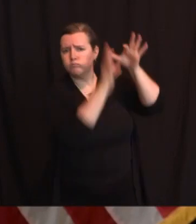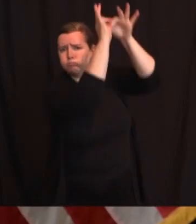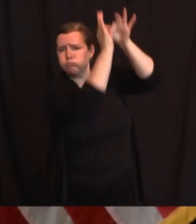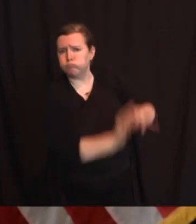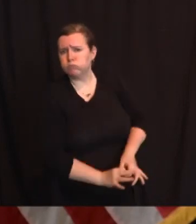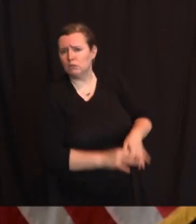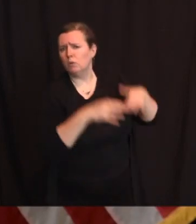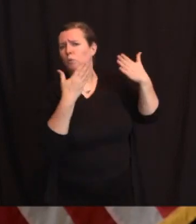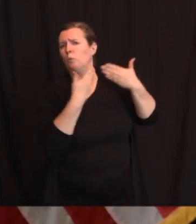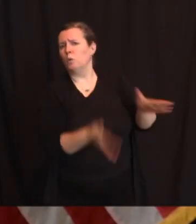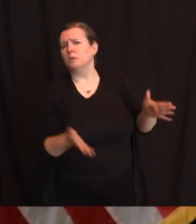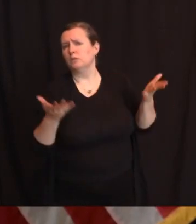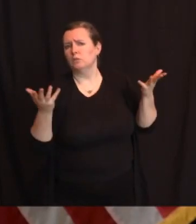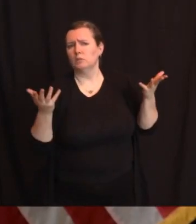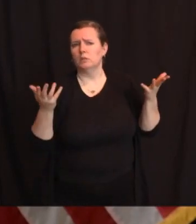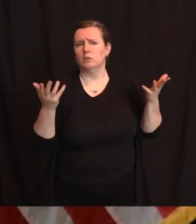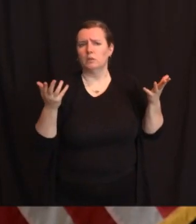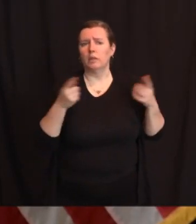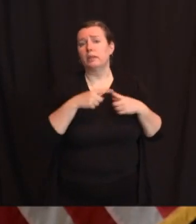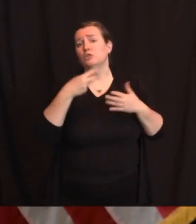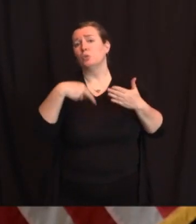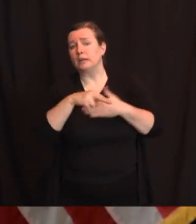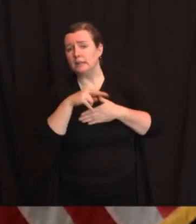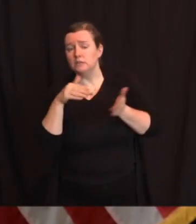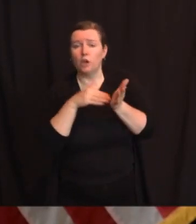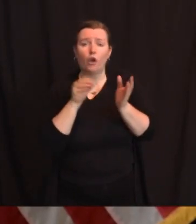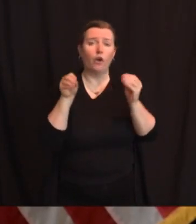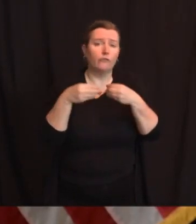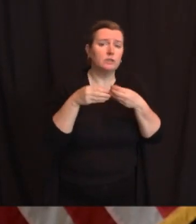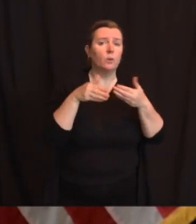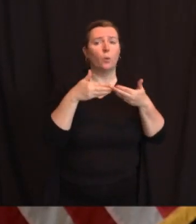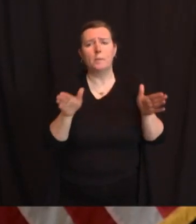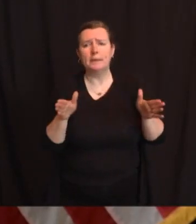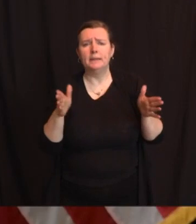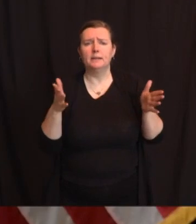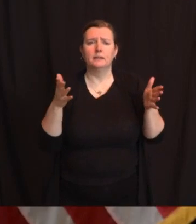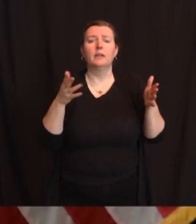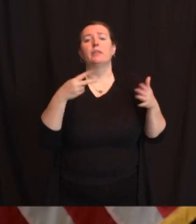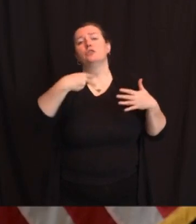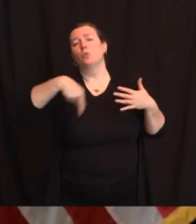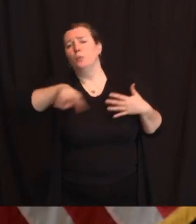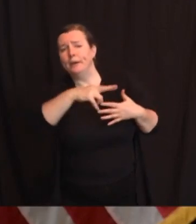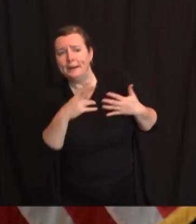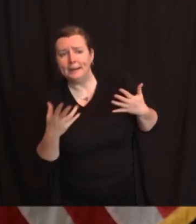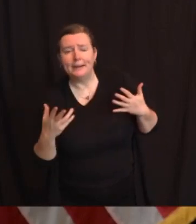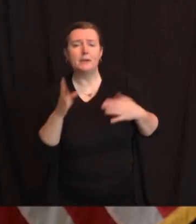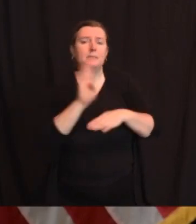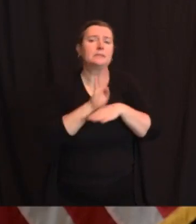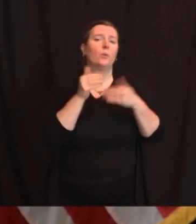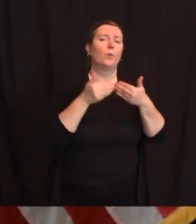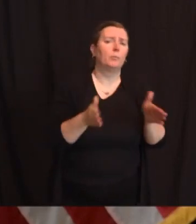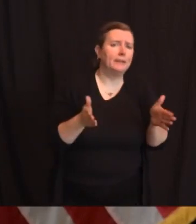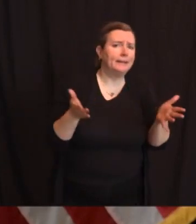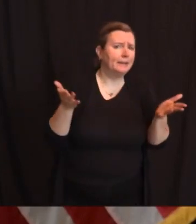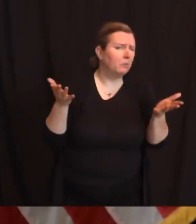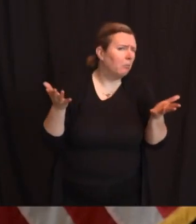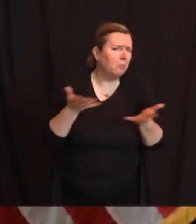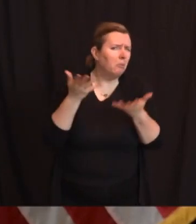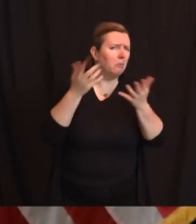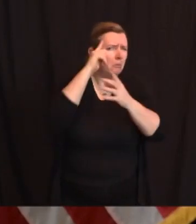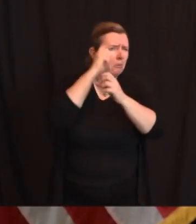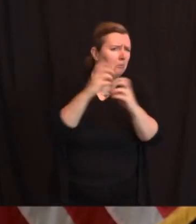after that, okay, doctors' offices can open? Do you have any idea how that would work exactly? Thank you. My pleasure. Thank you for asking. Judy, you